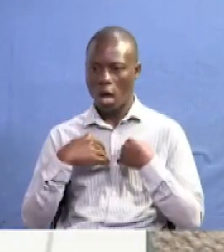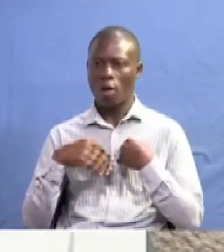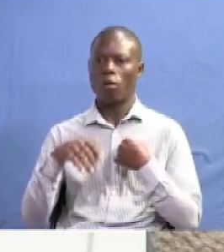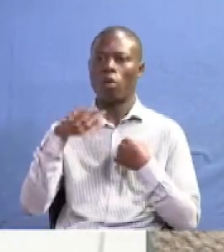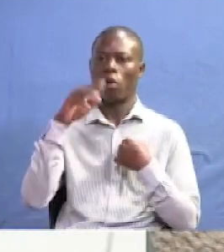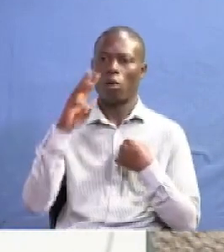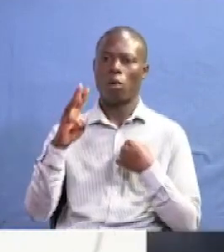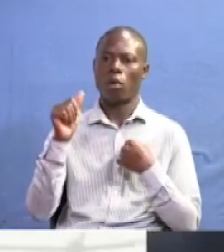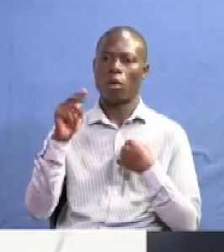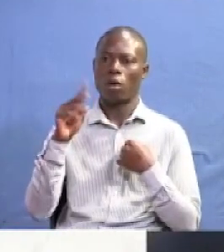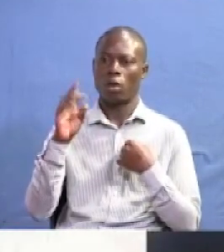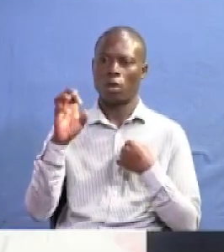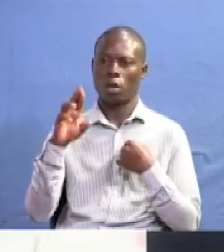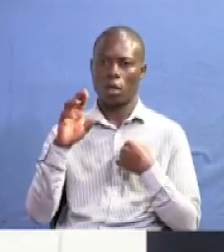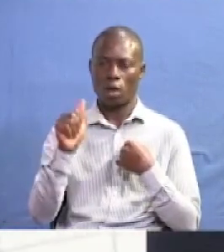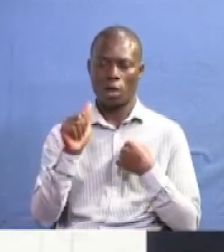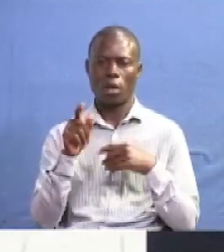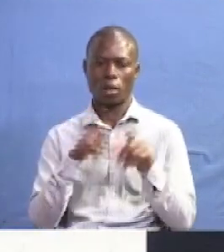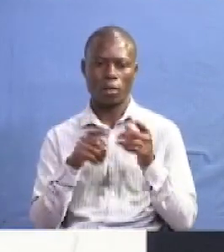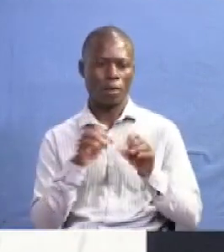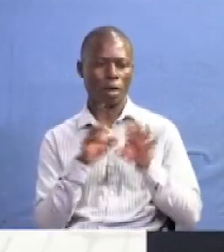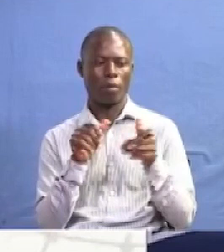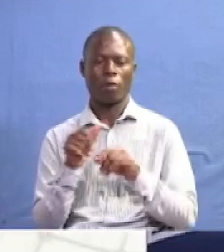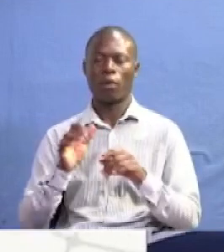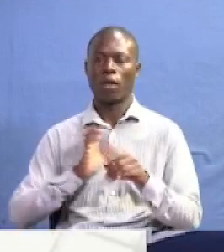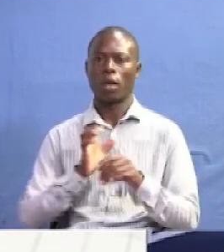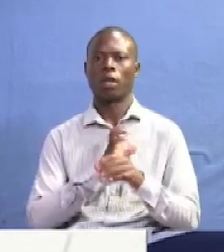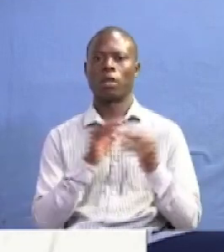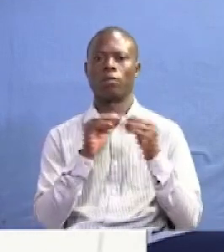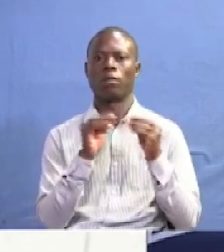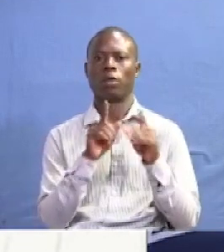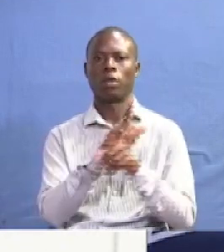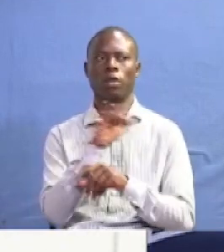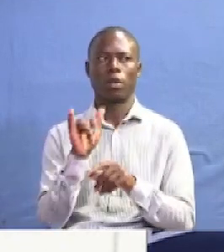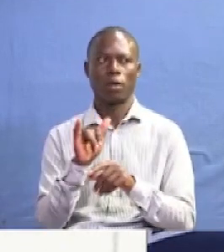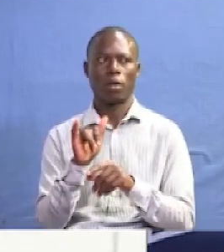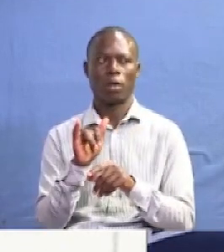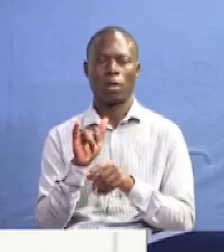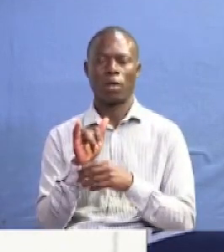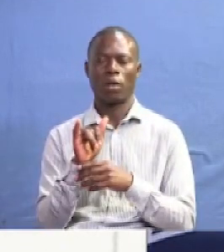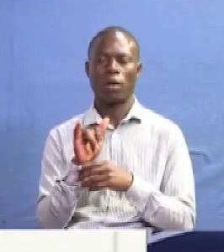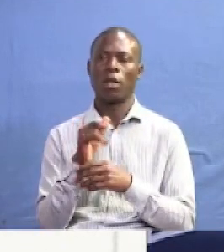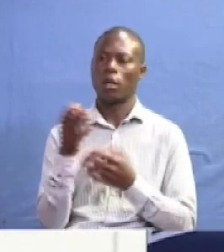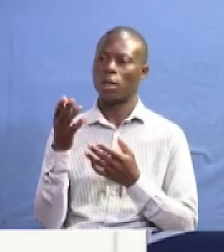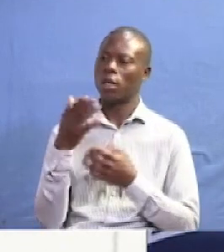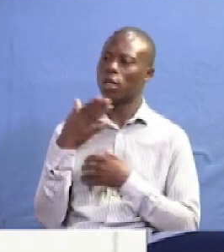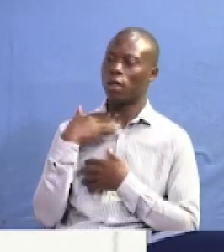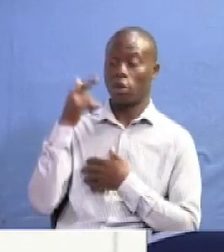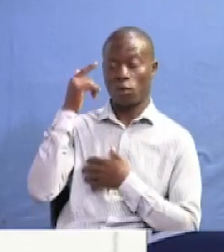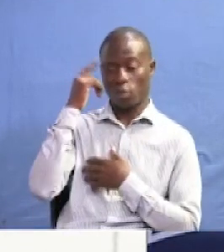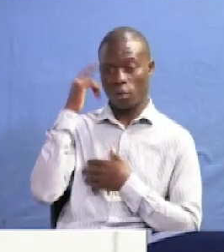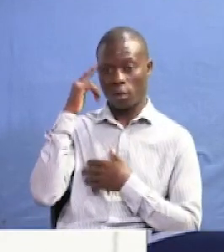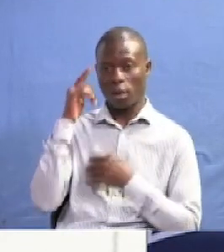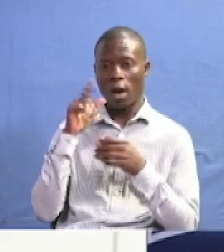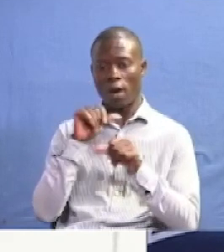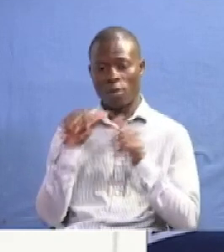Wandera, an endometriosis warrior, in the steering committee. That's again why I was just like, we need to figure